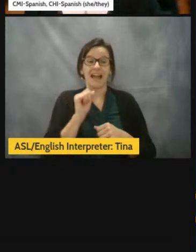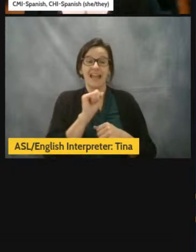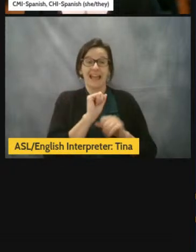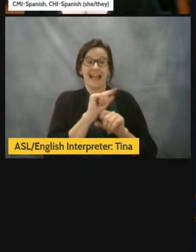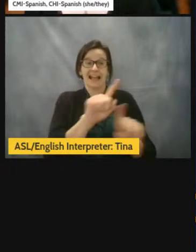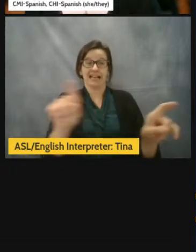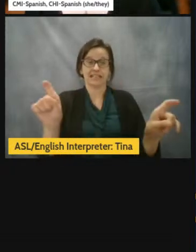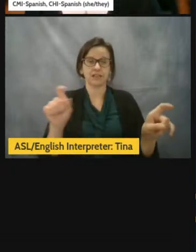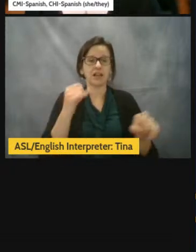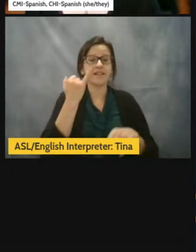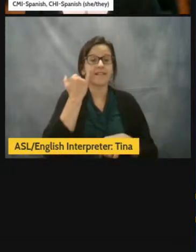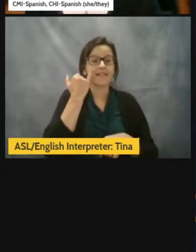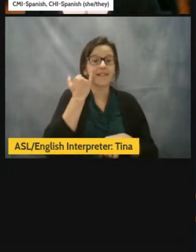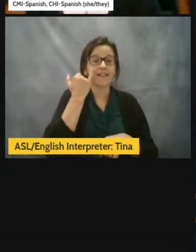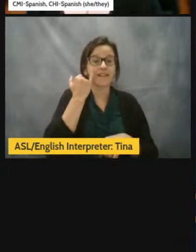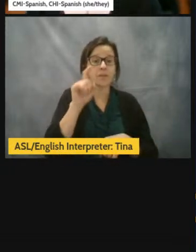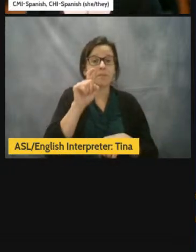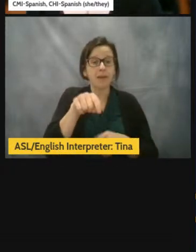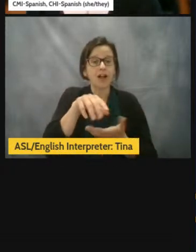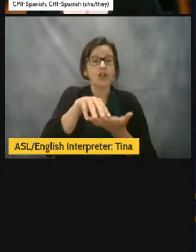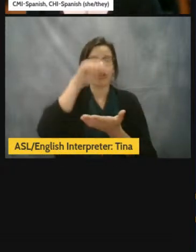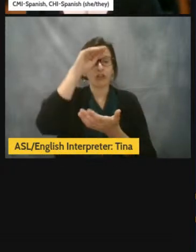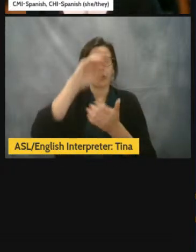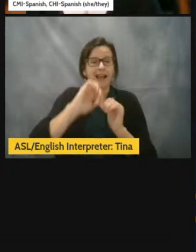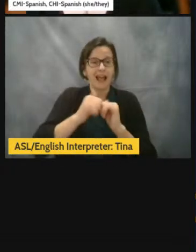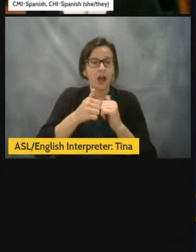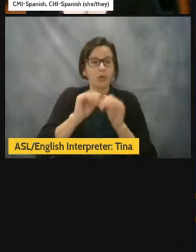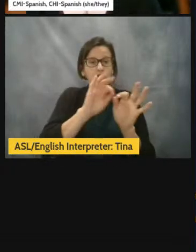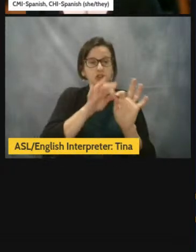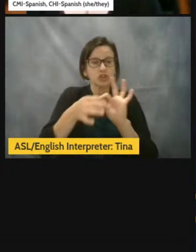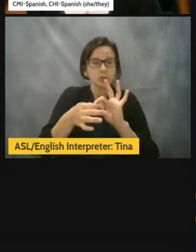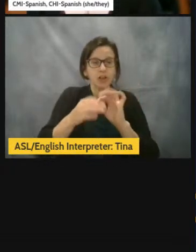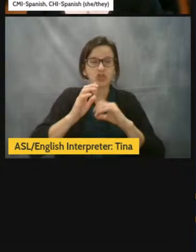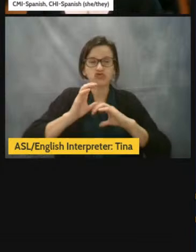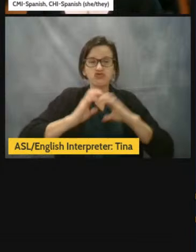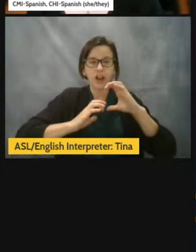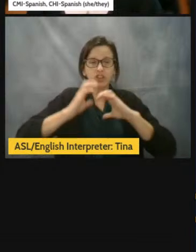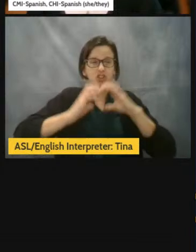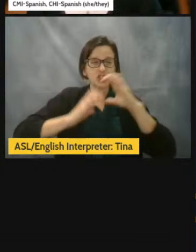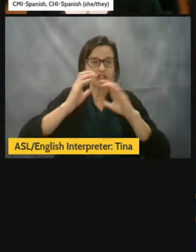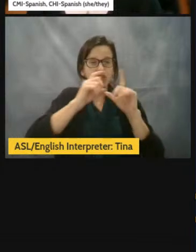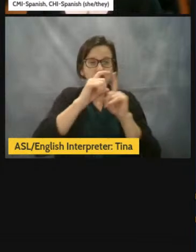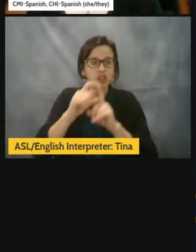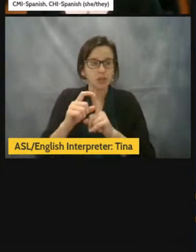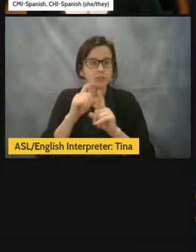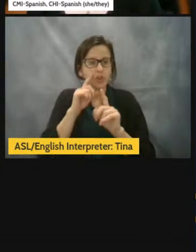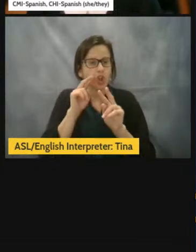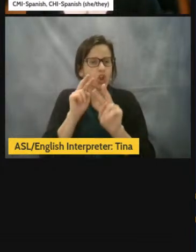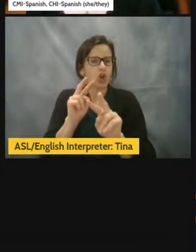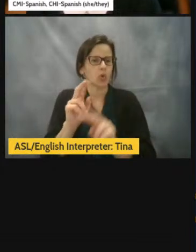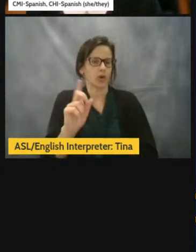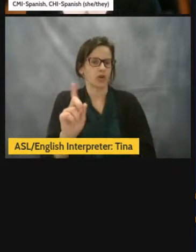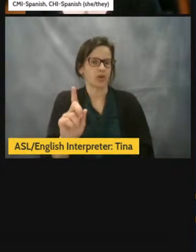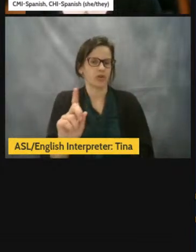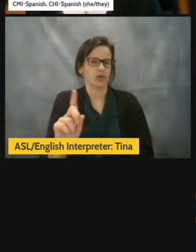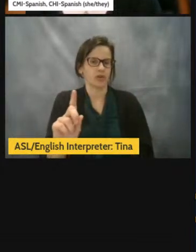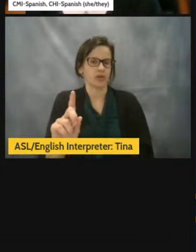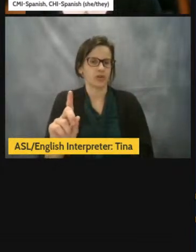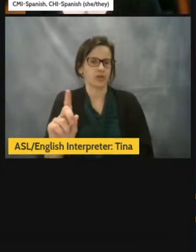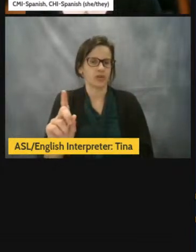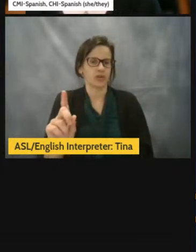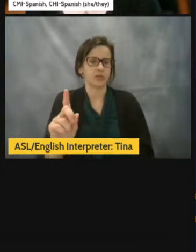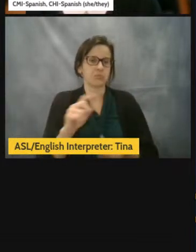to interpret construction terms, where would you look? I see a lot. Oh my gosh, there's a lot here. So I